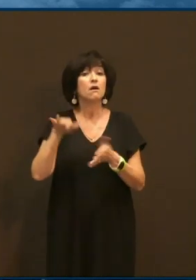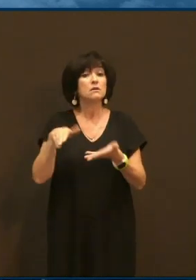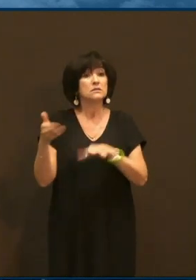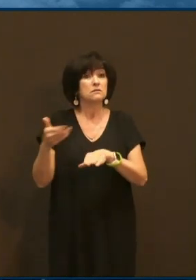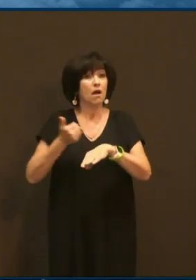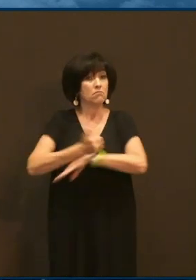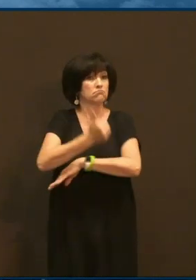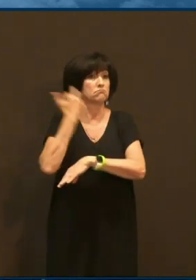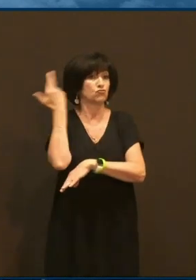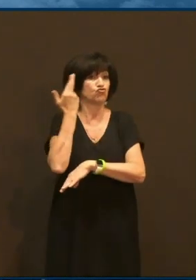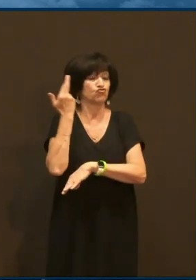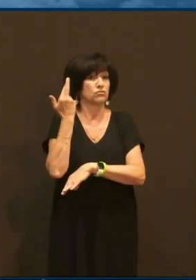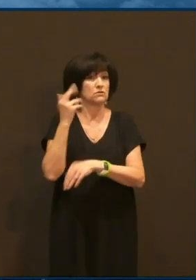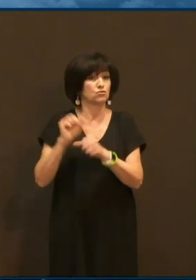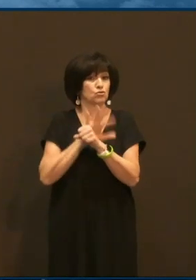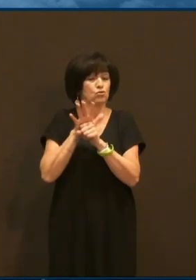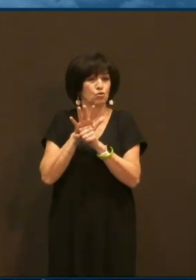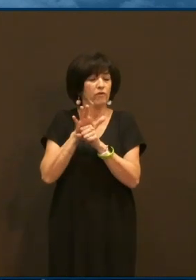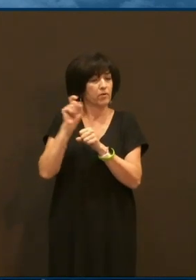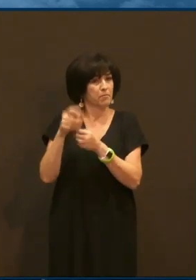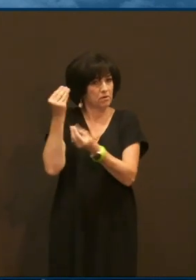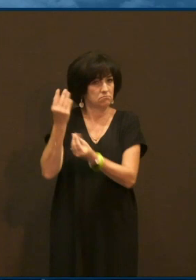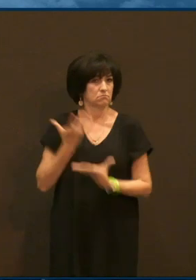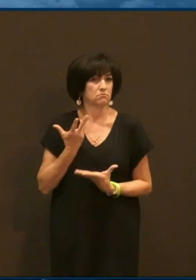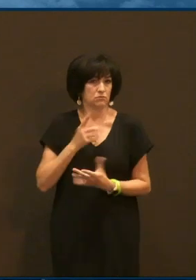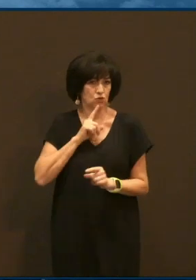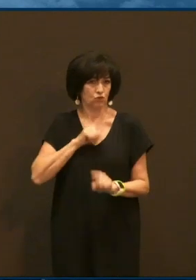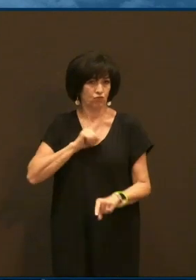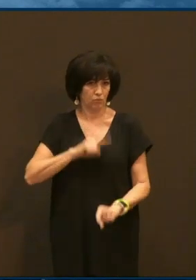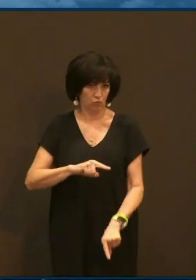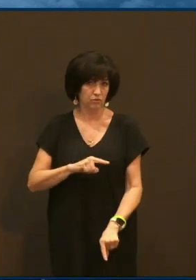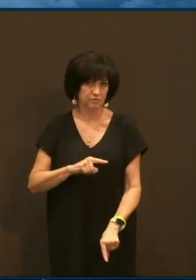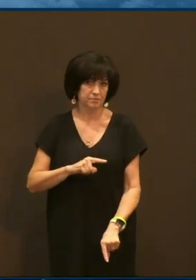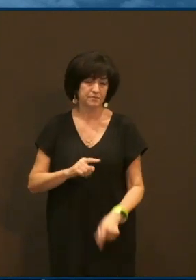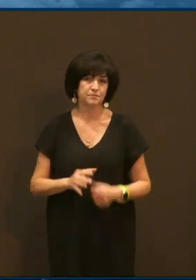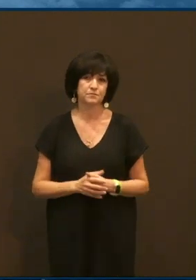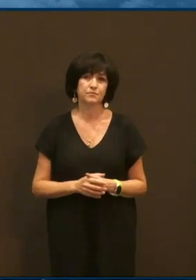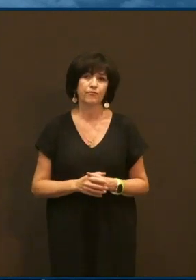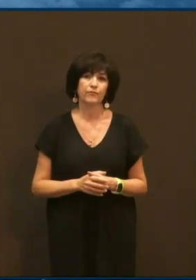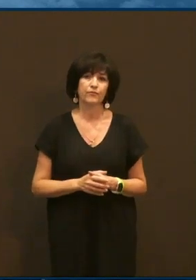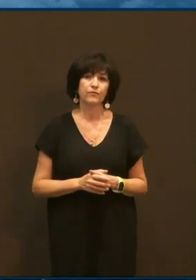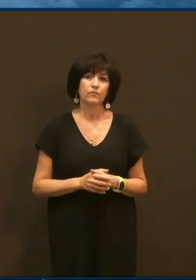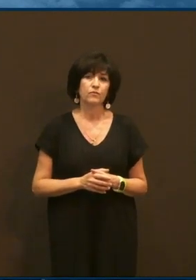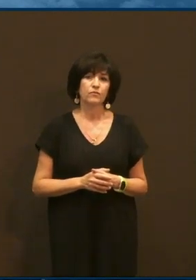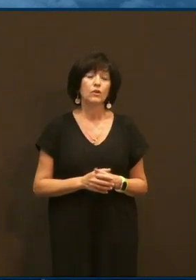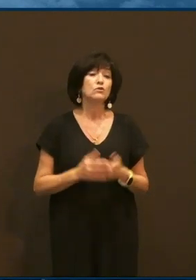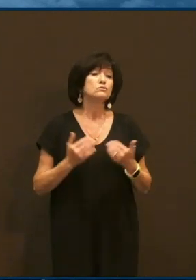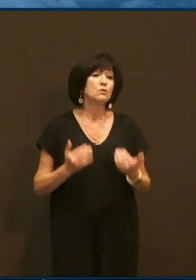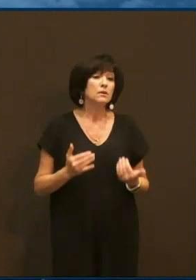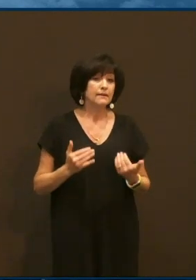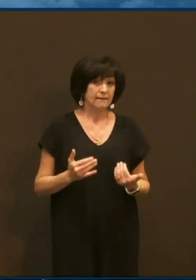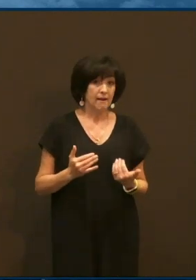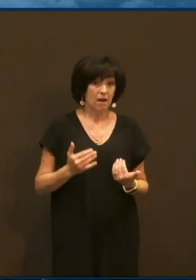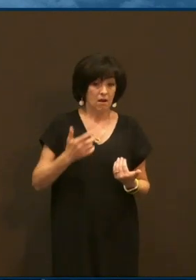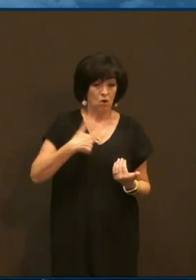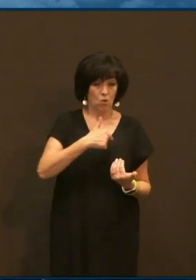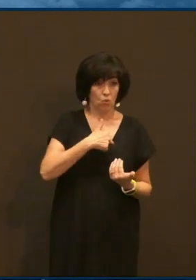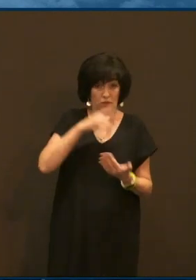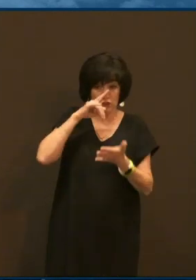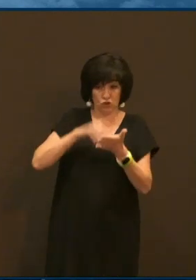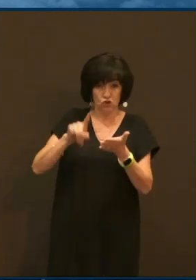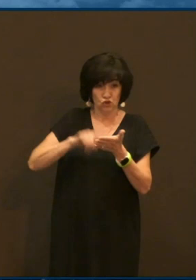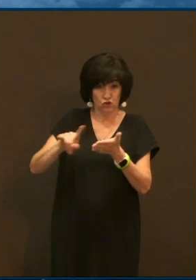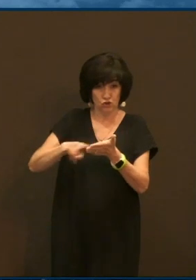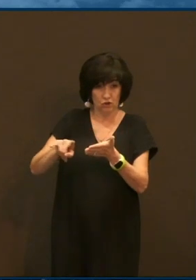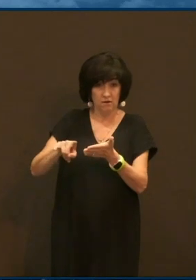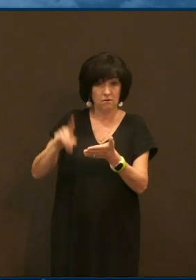at our death certificates on a weekly basis going forward to make sure that we're keeping up with any cases that may not have